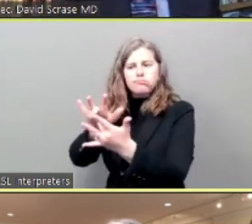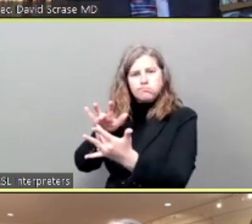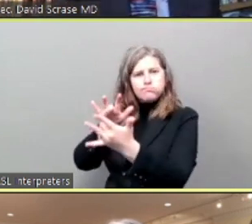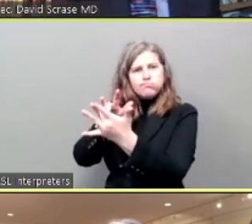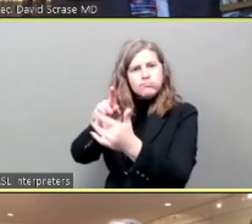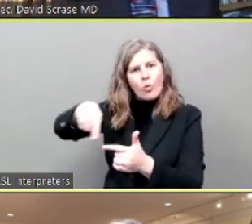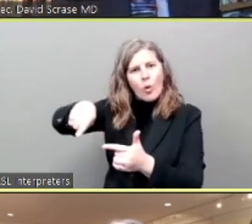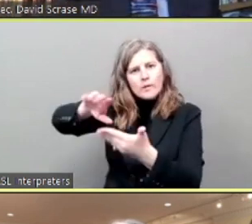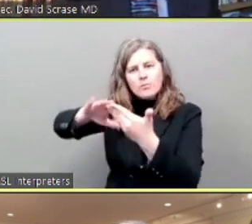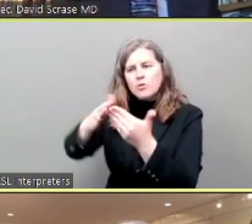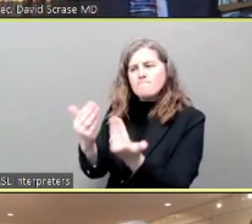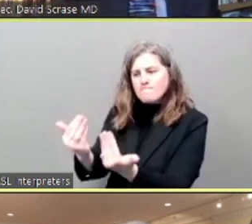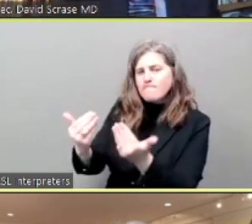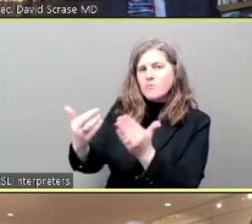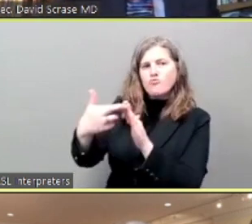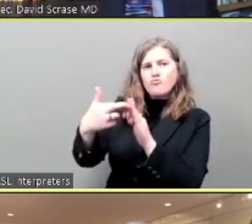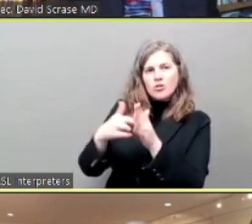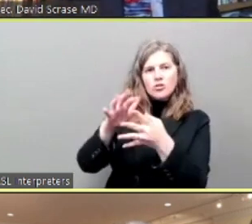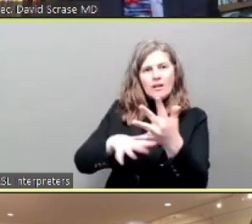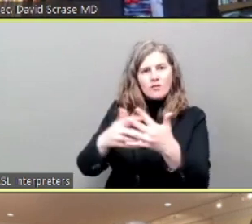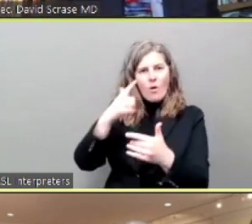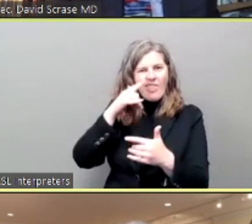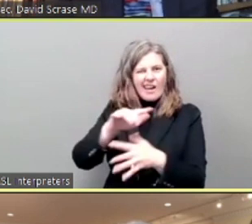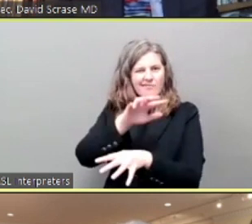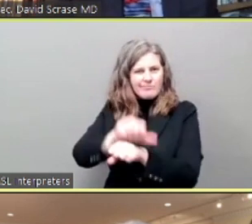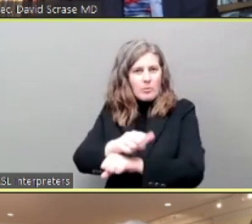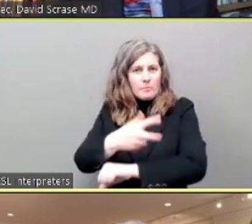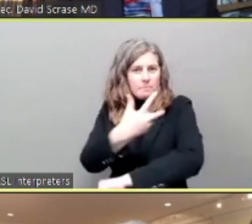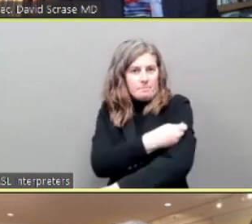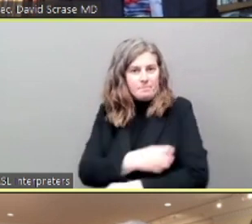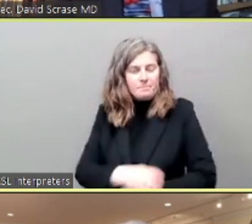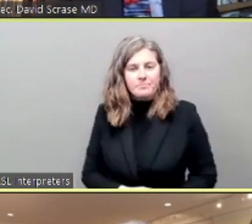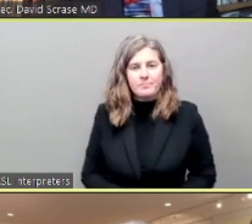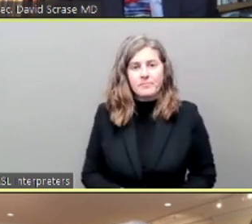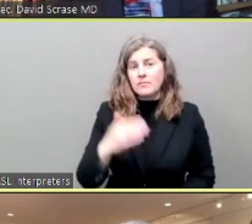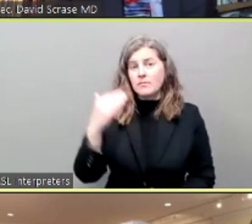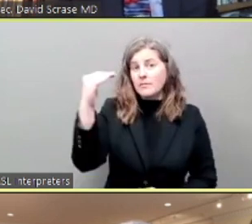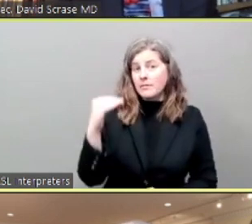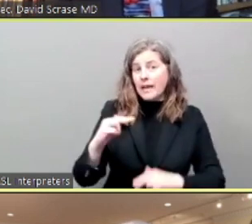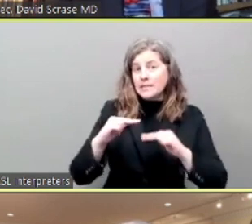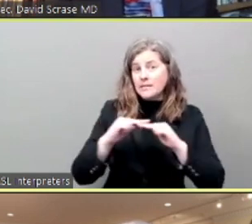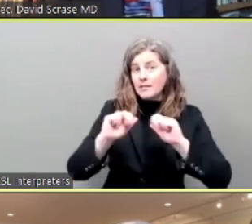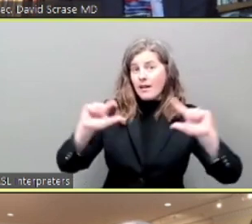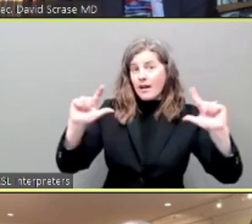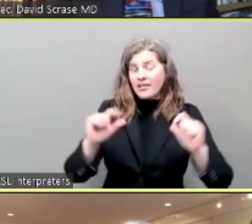them registered and scheduled for their vaccine. Next slide.